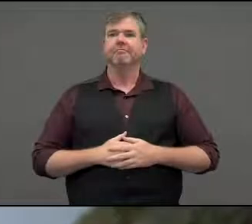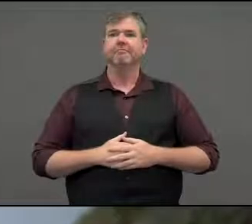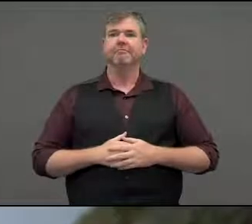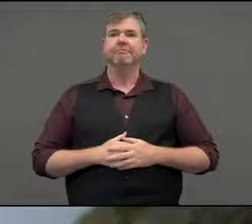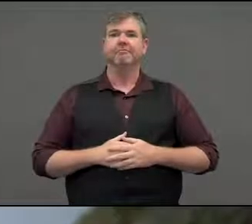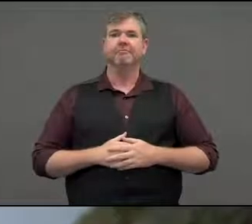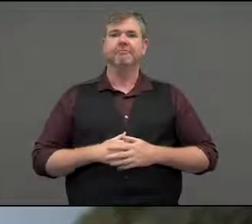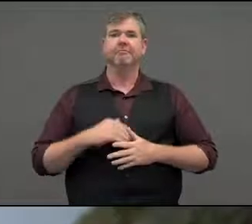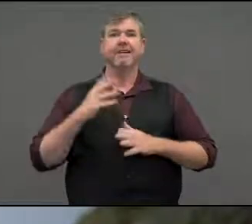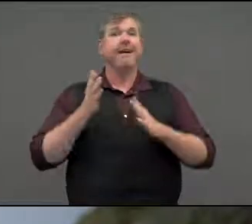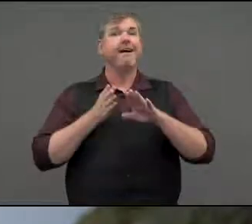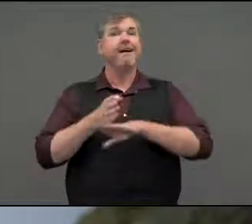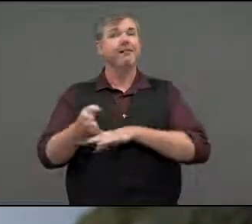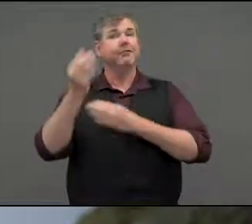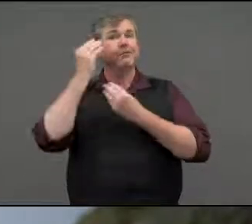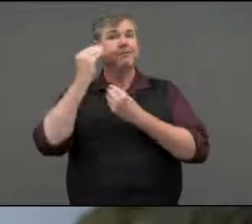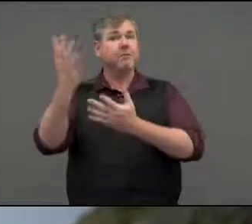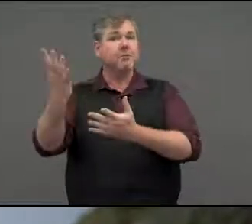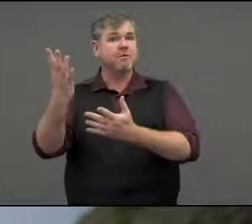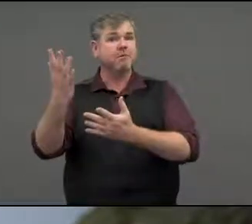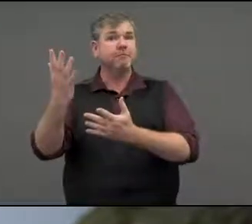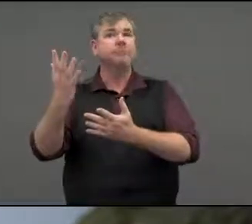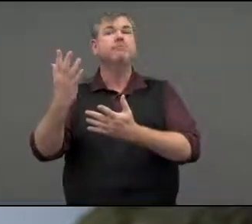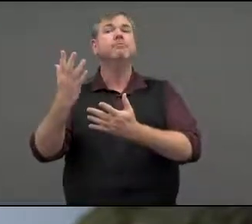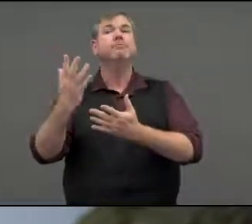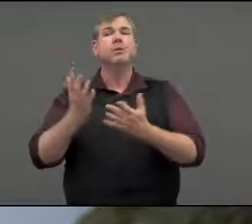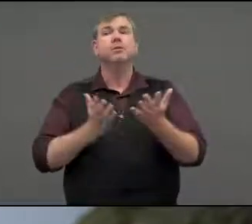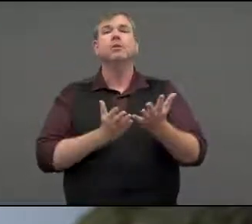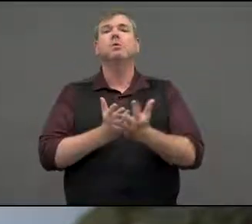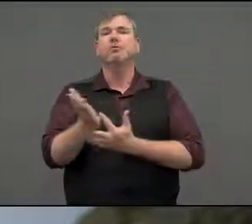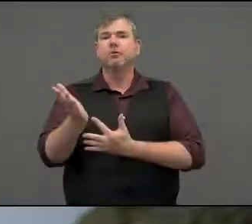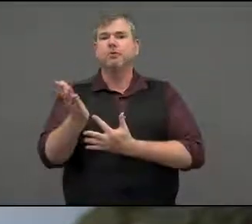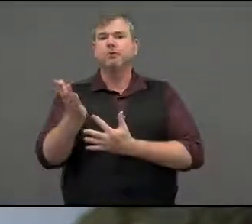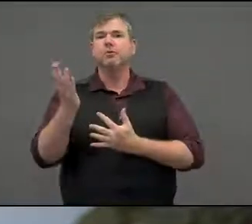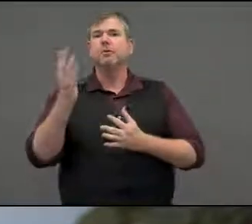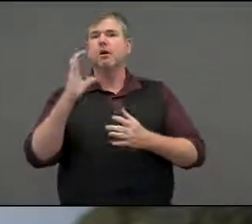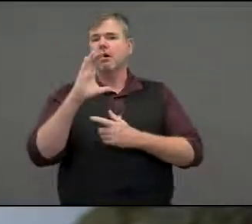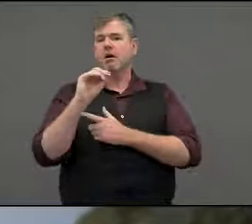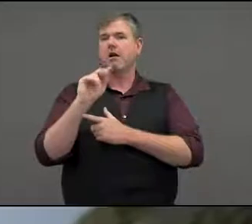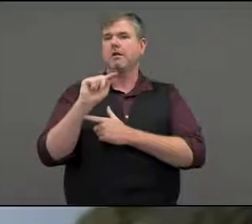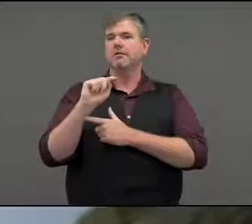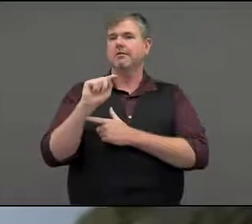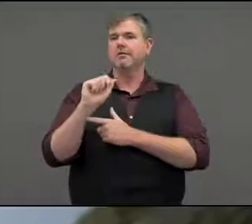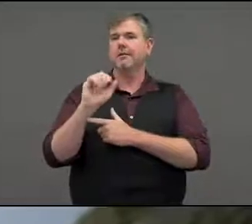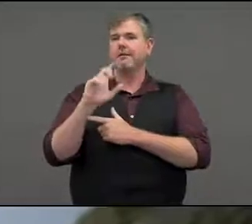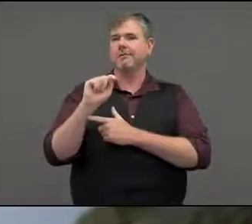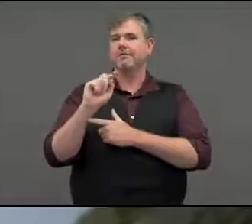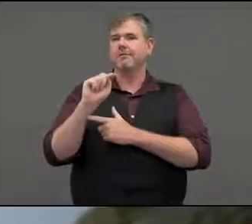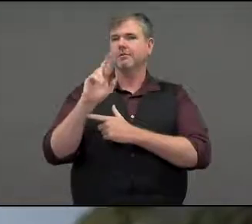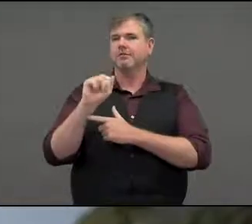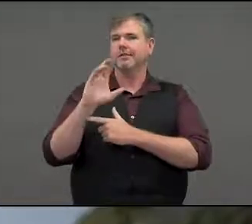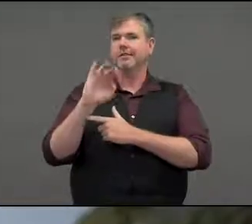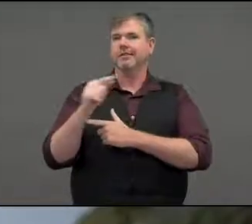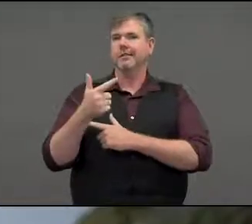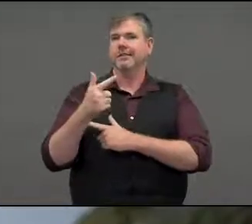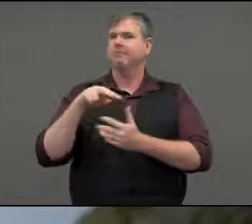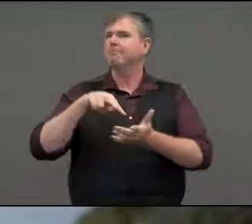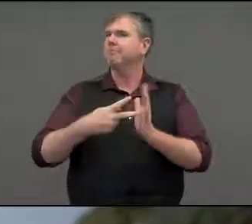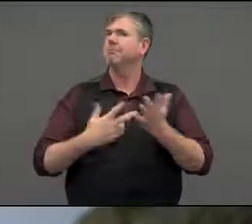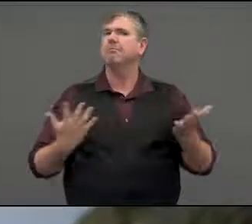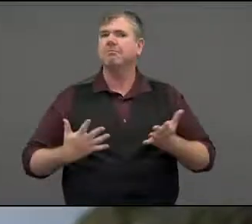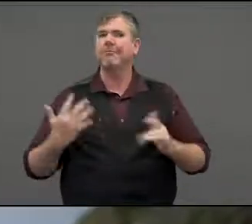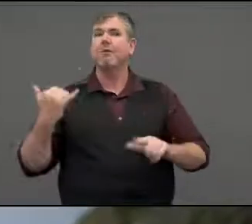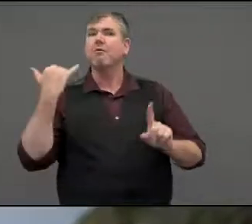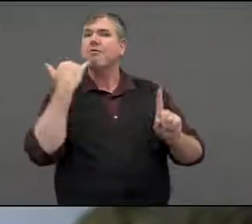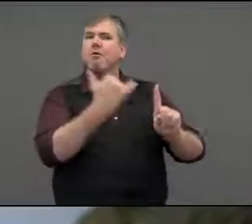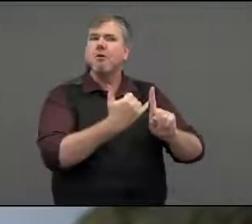tracing methodology, meaning that they need to identify what employees have been within close contact